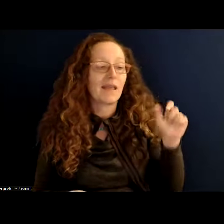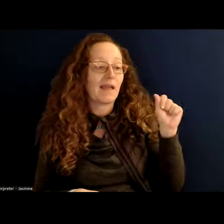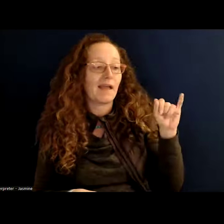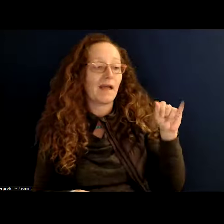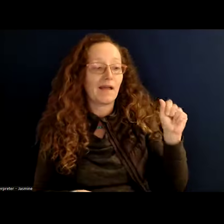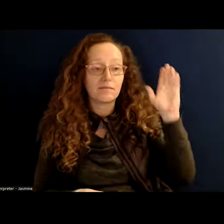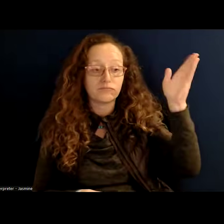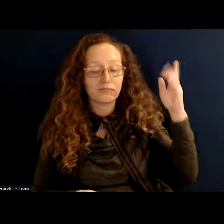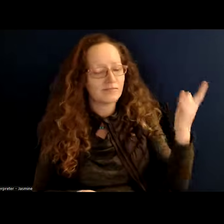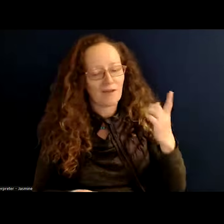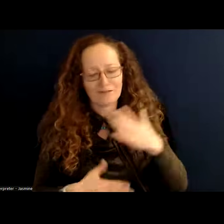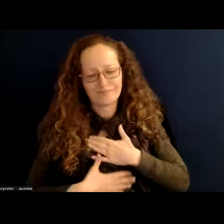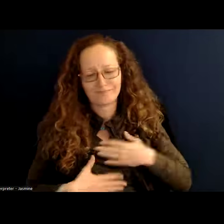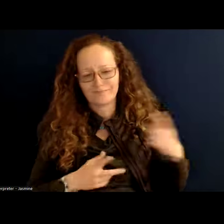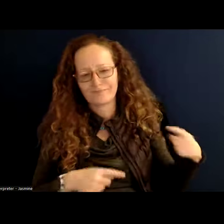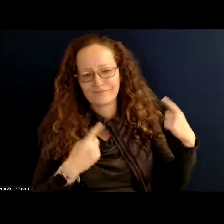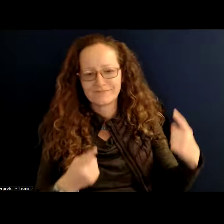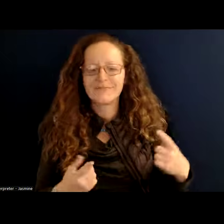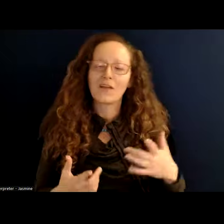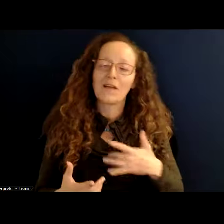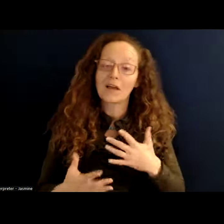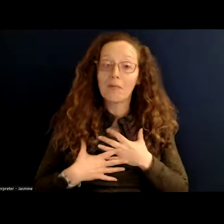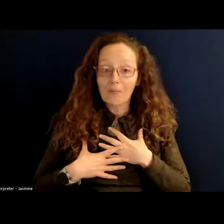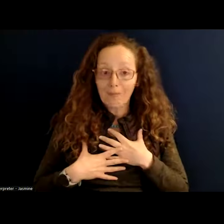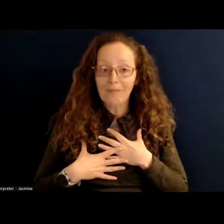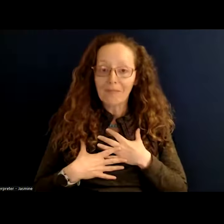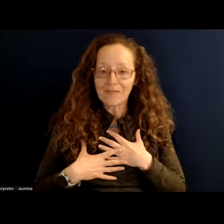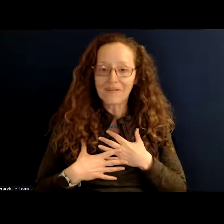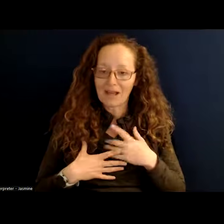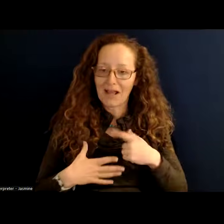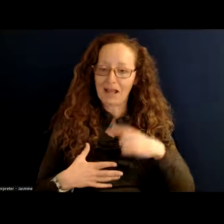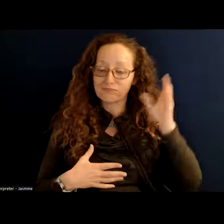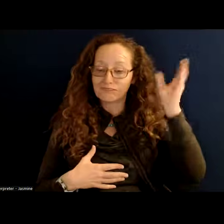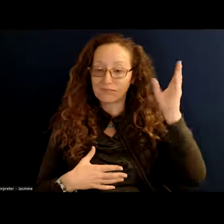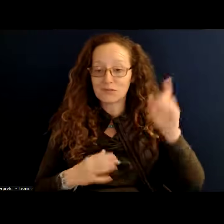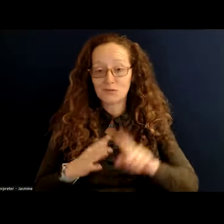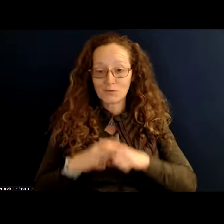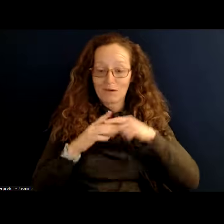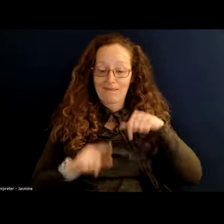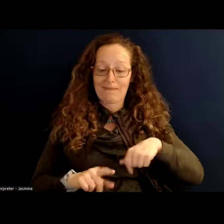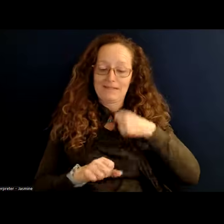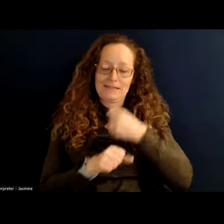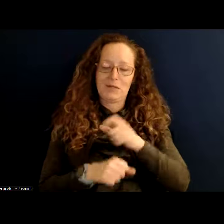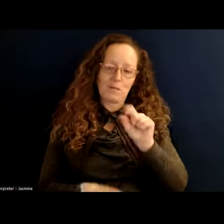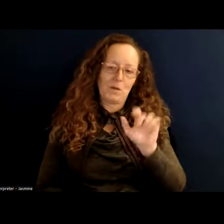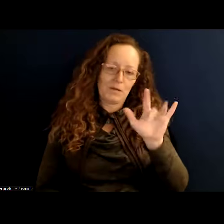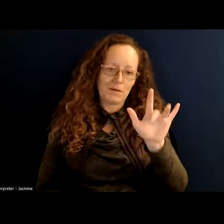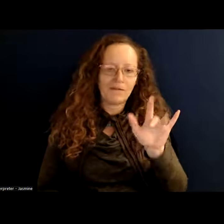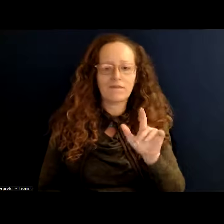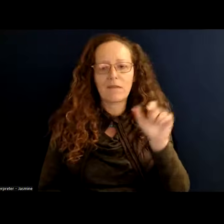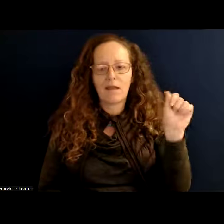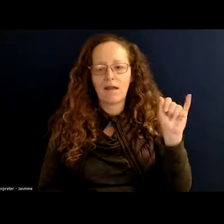with a particular pleasure that I'm speaking to all of you to kick off this year, 2025's AIA Archaeology